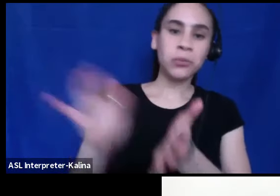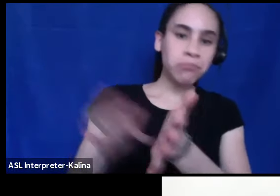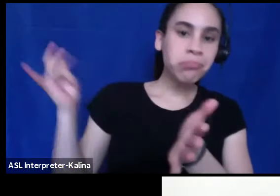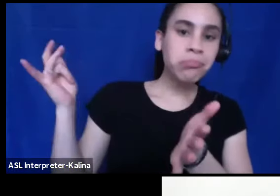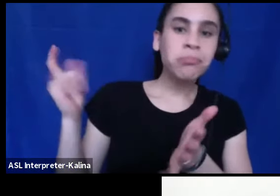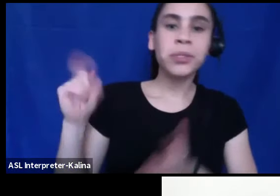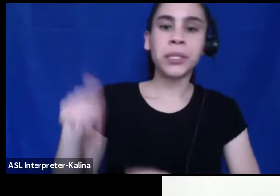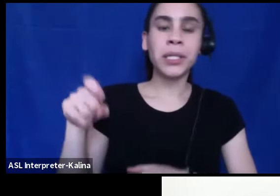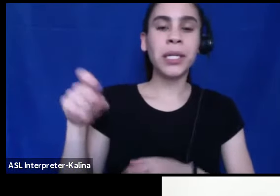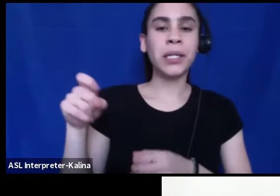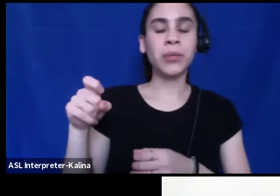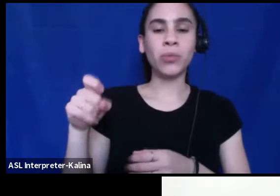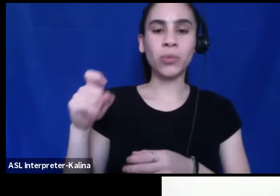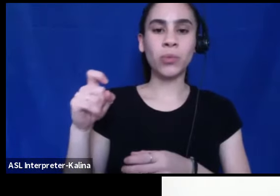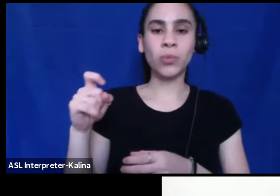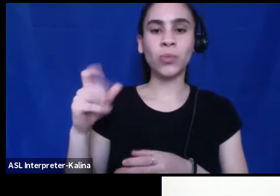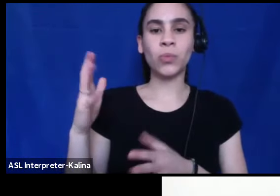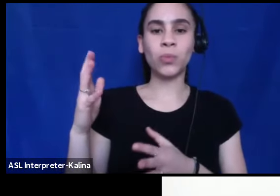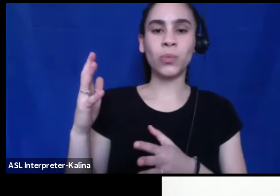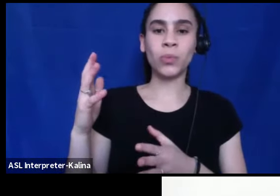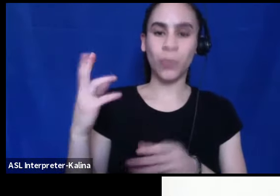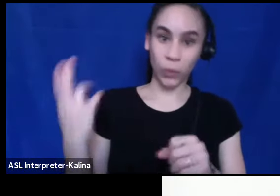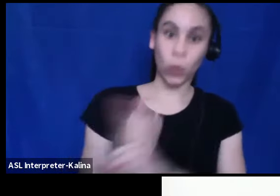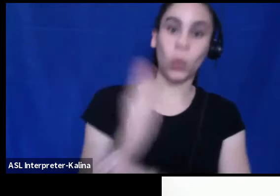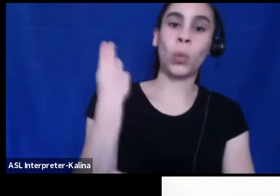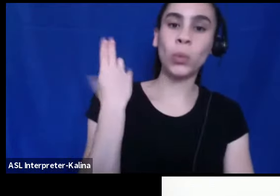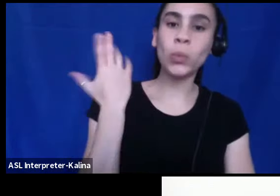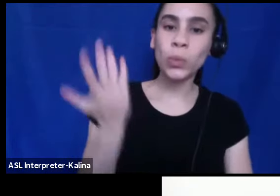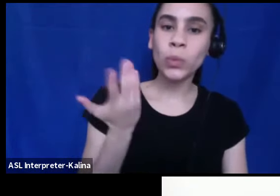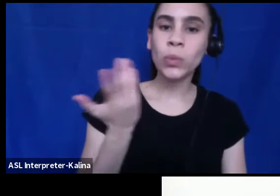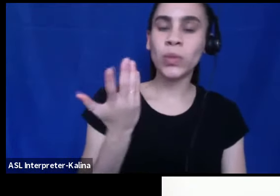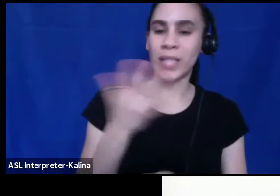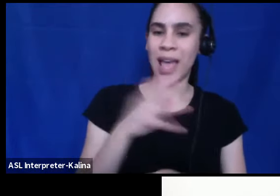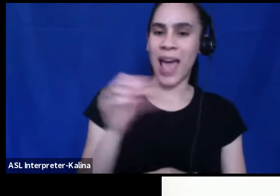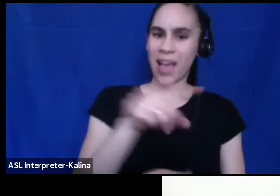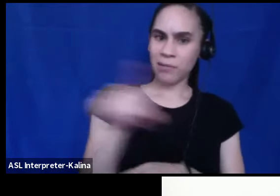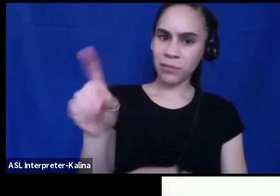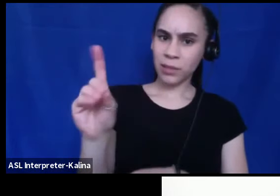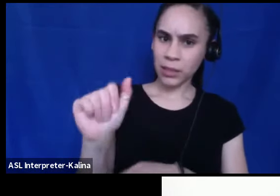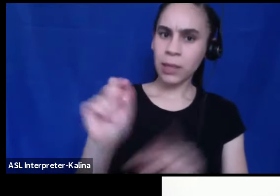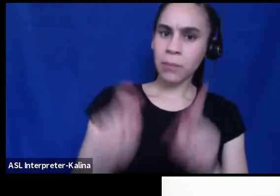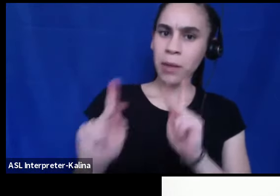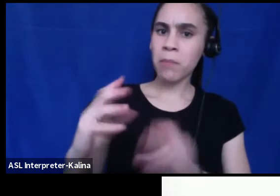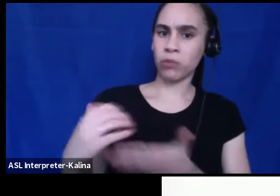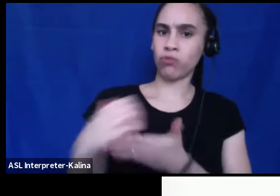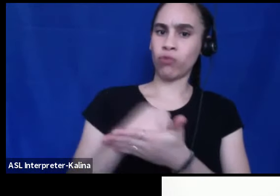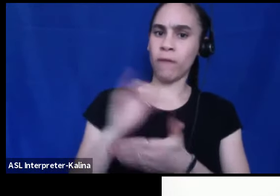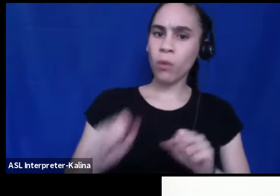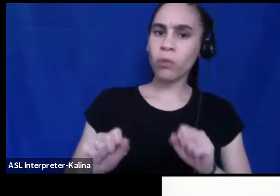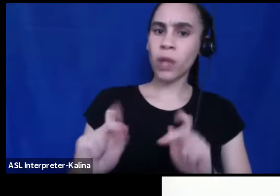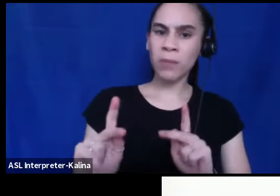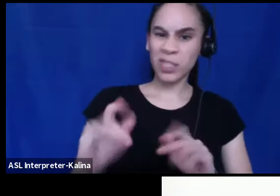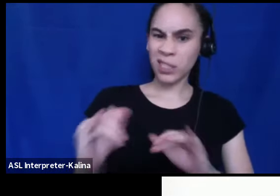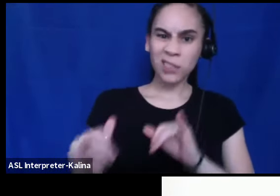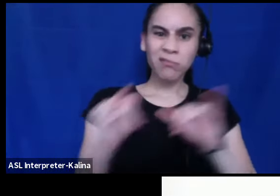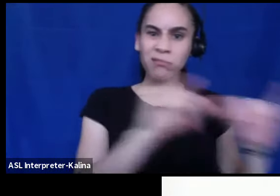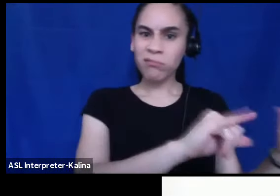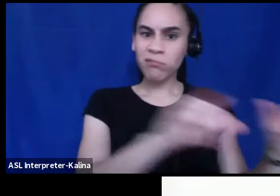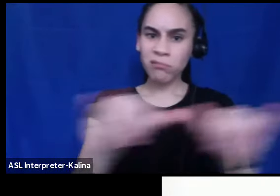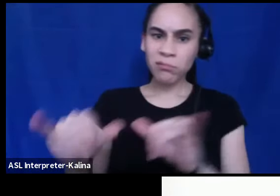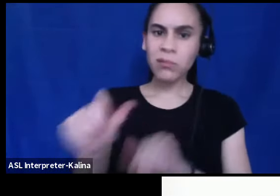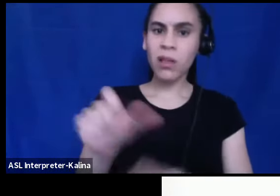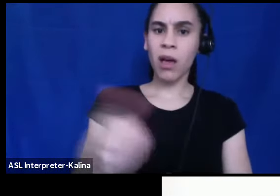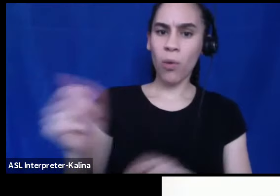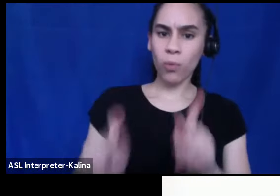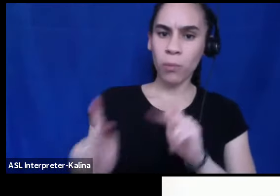into. And people with disabilities deserve those opportunities just as much as everyone else. But it's also a